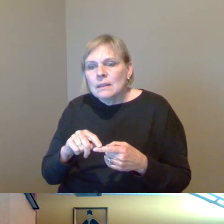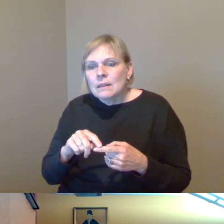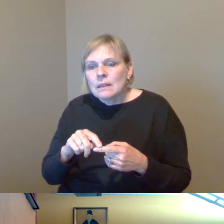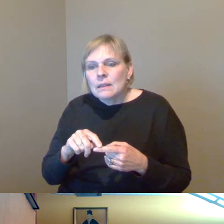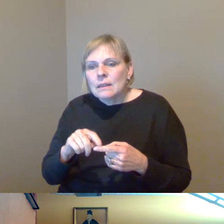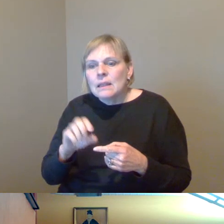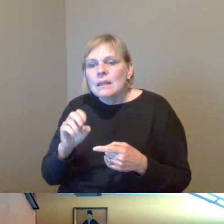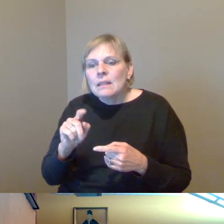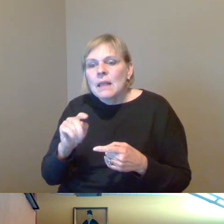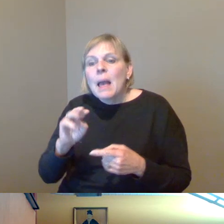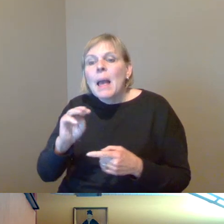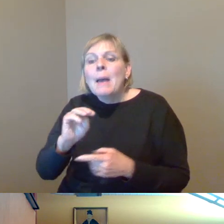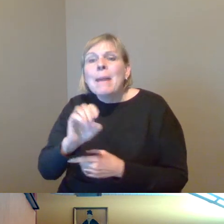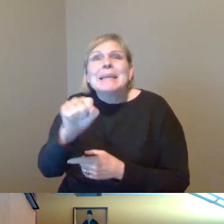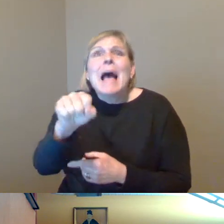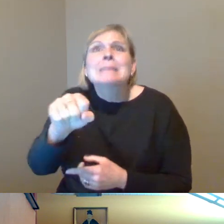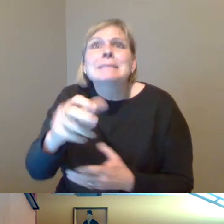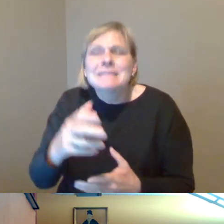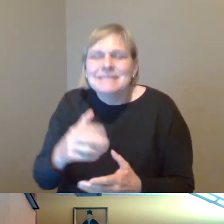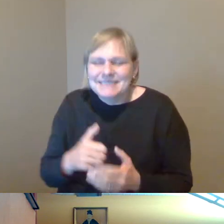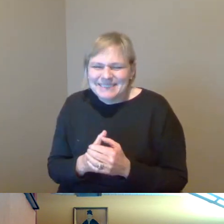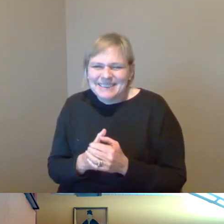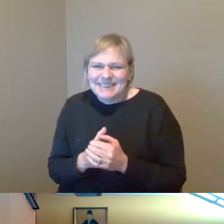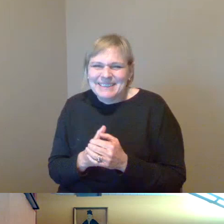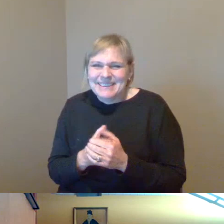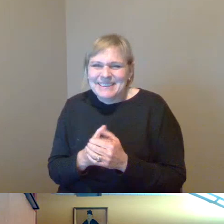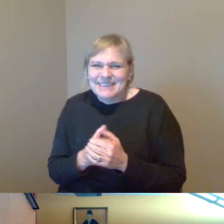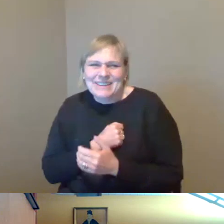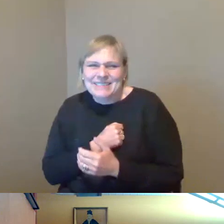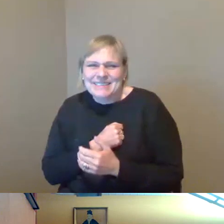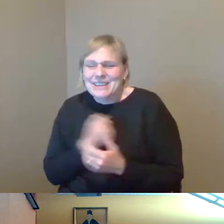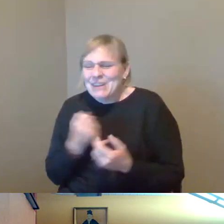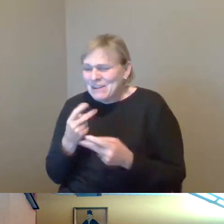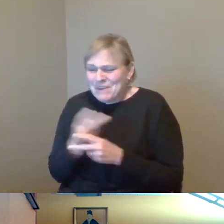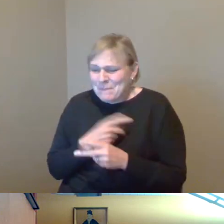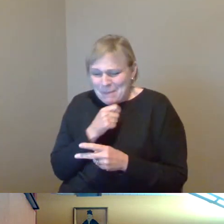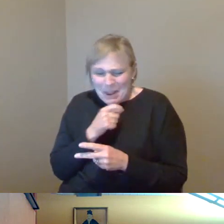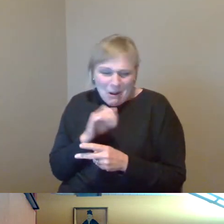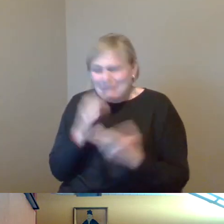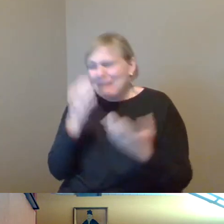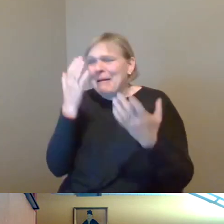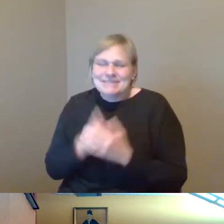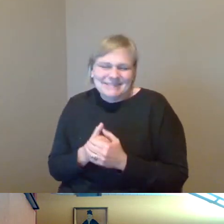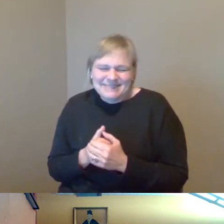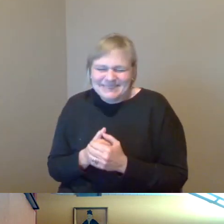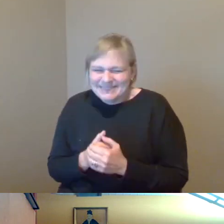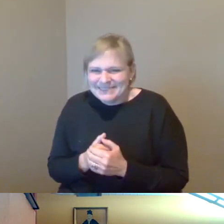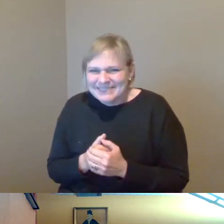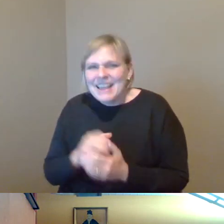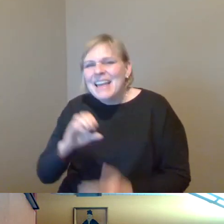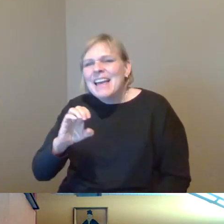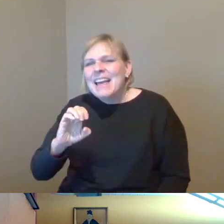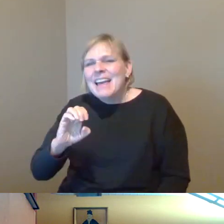Ethan. This is here. Mandy, yes. Oh, yes. Sorry, I was trying to figure out if my mic was on as well.